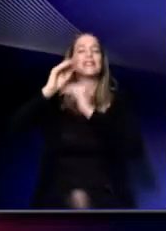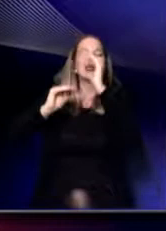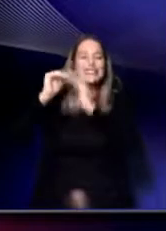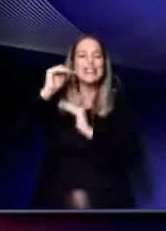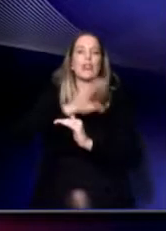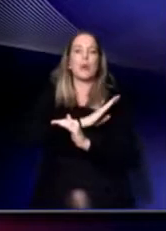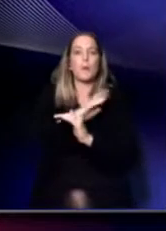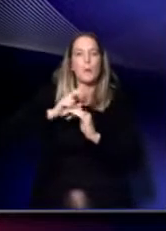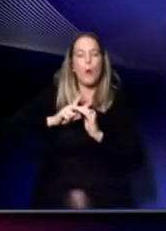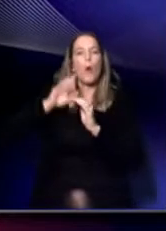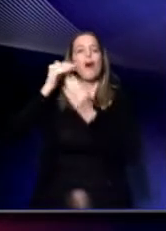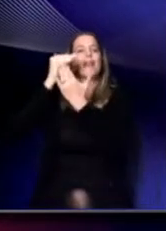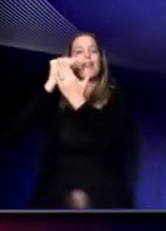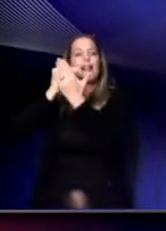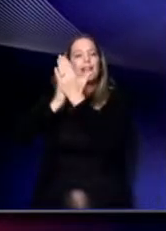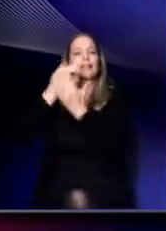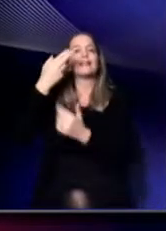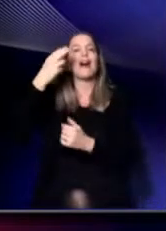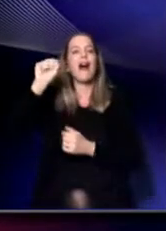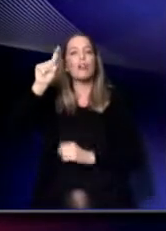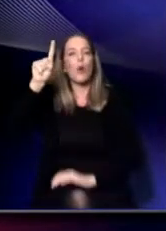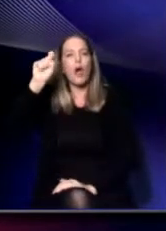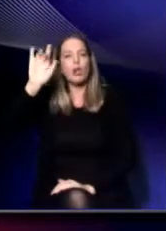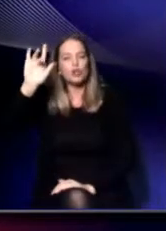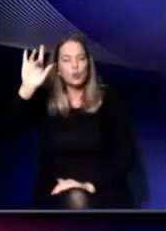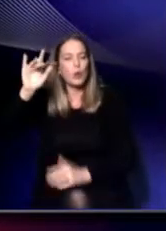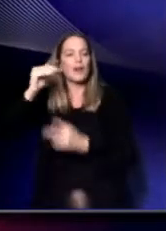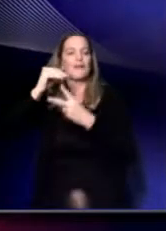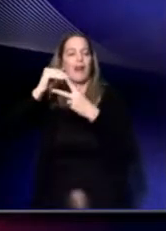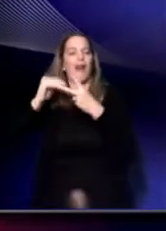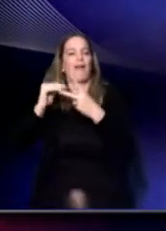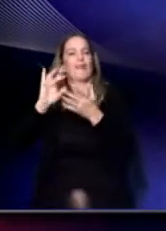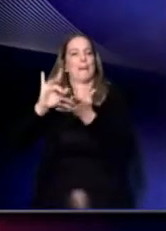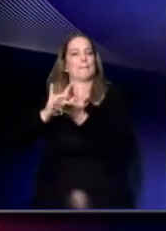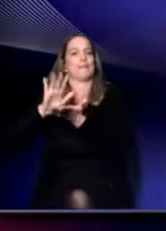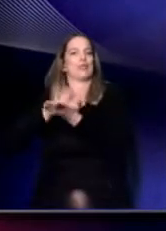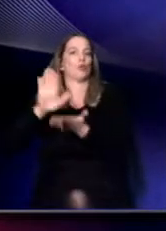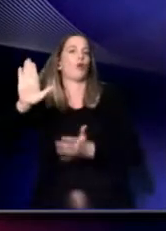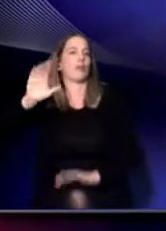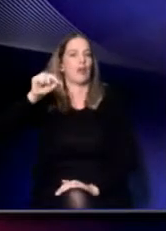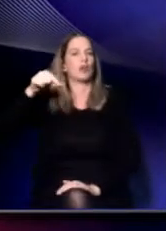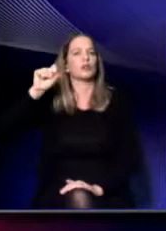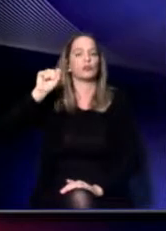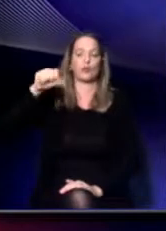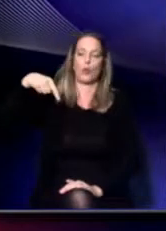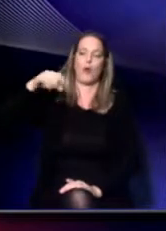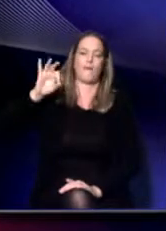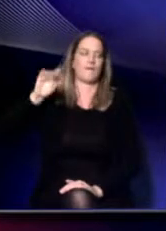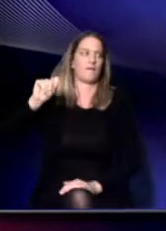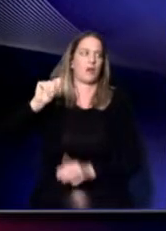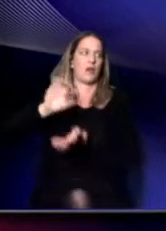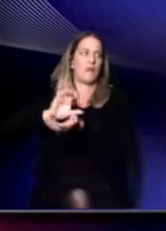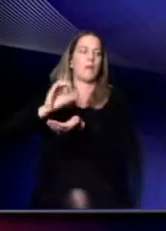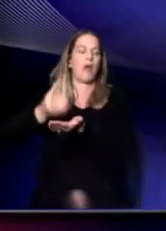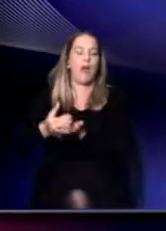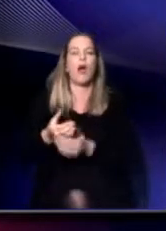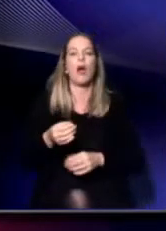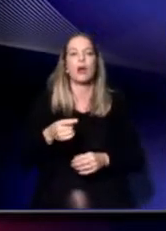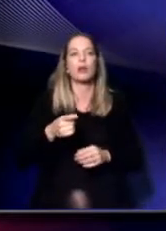elementary square footage. Okay, so you heard